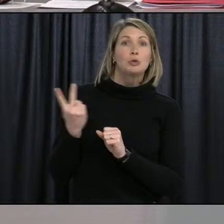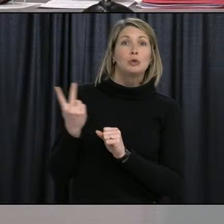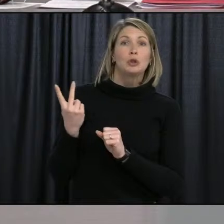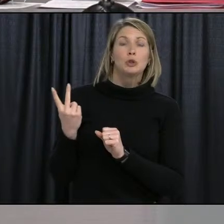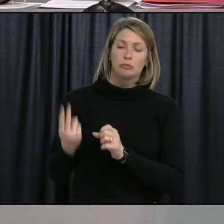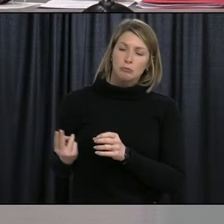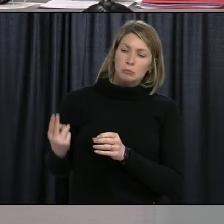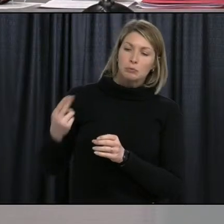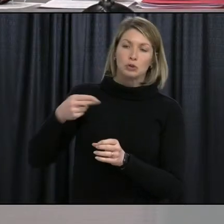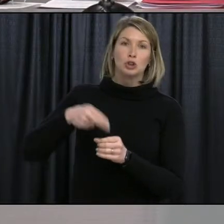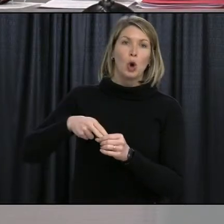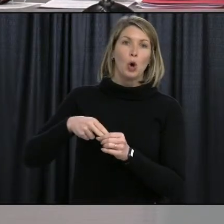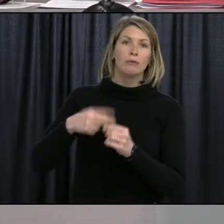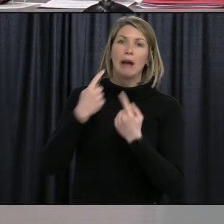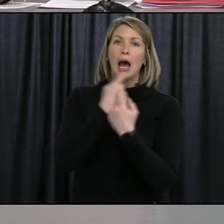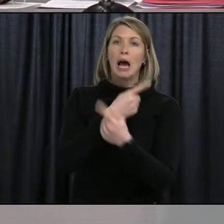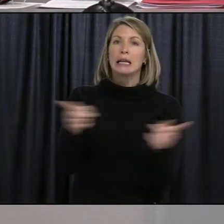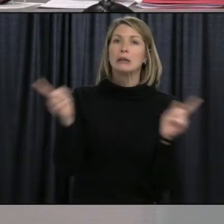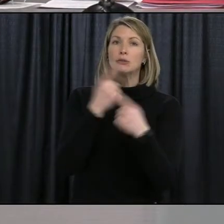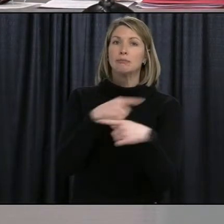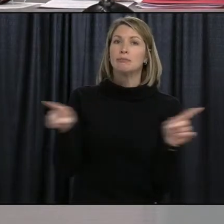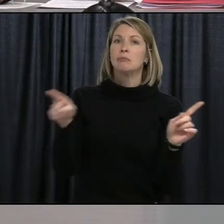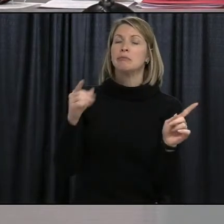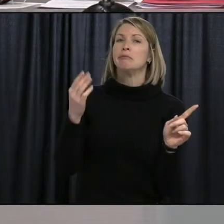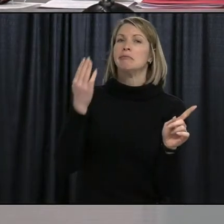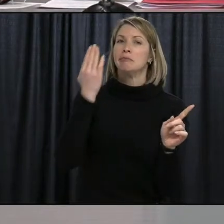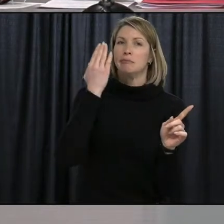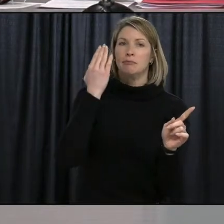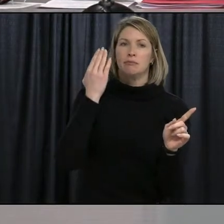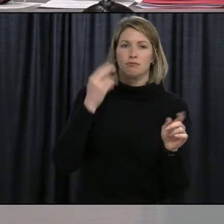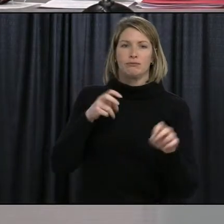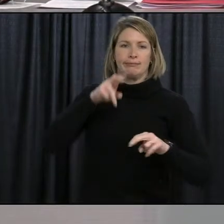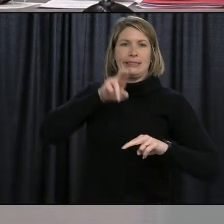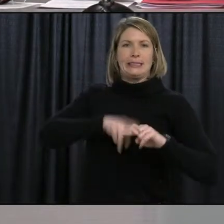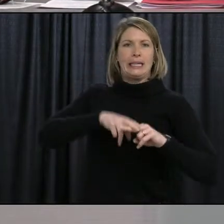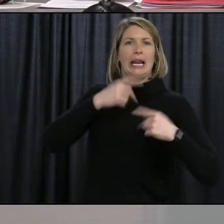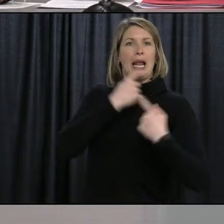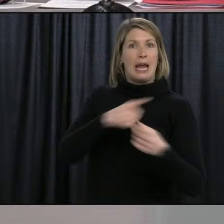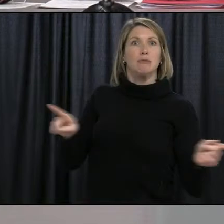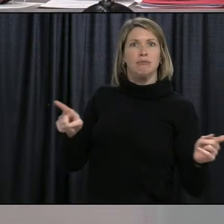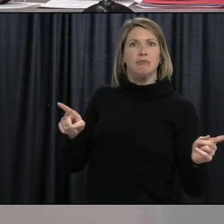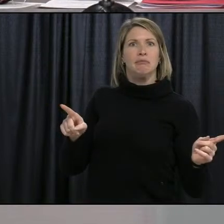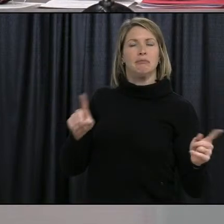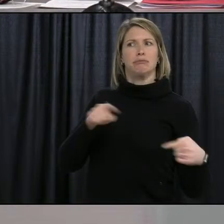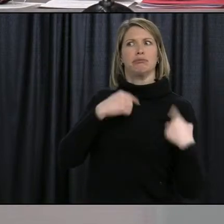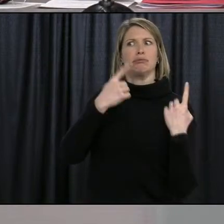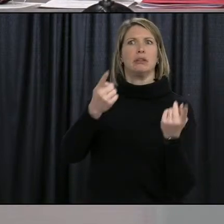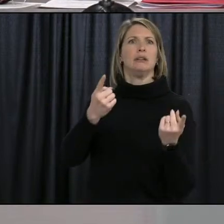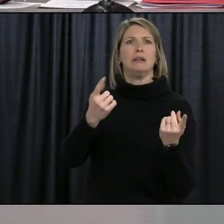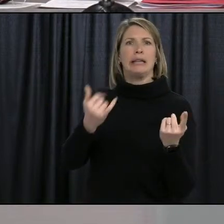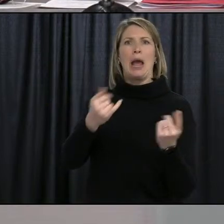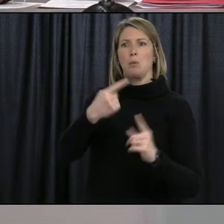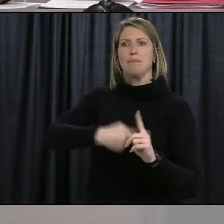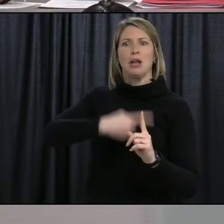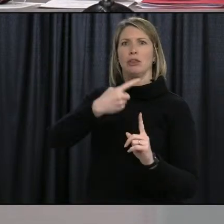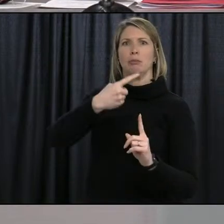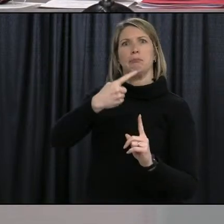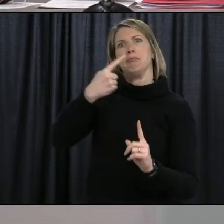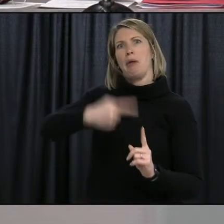Metro outbreak began due to the seriousness of the situation. That situation has calmed considerably since